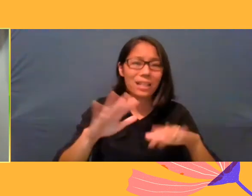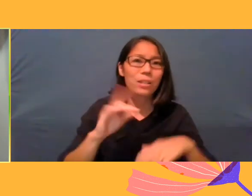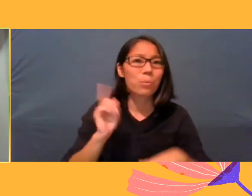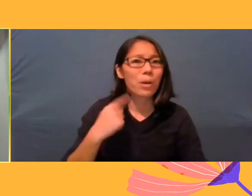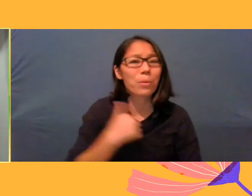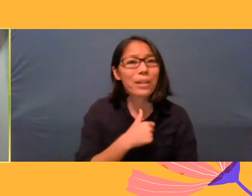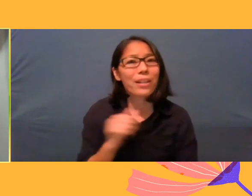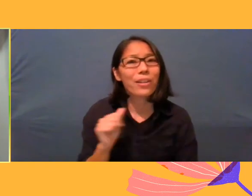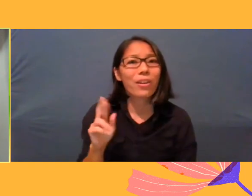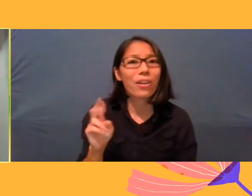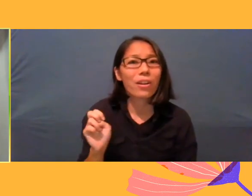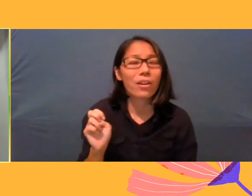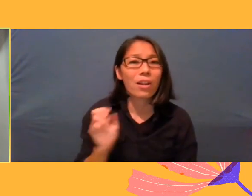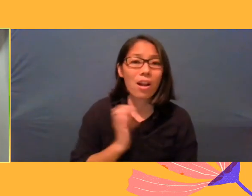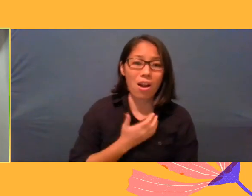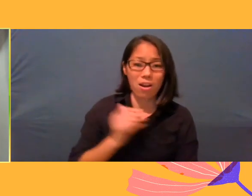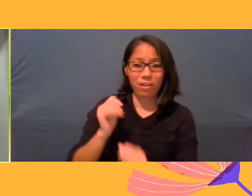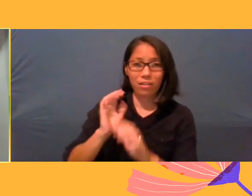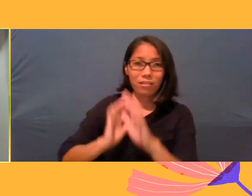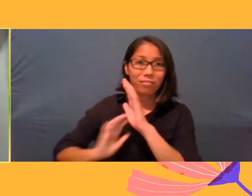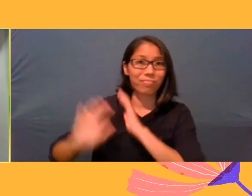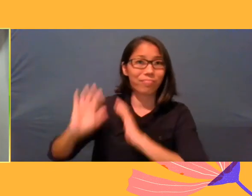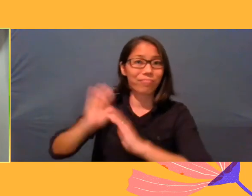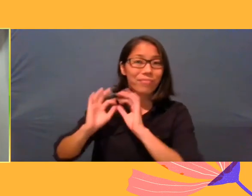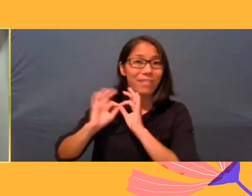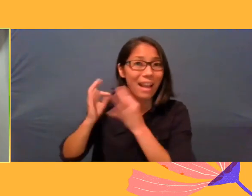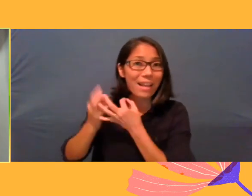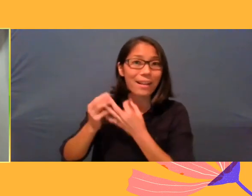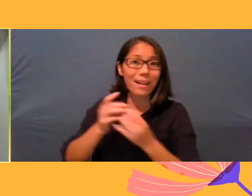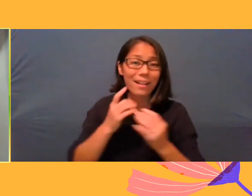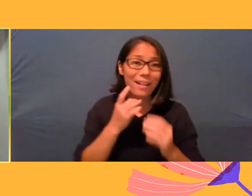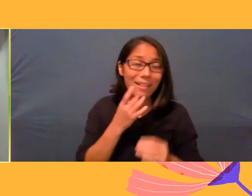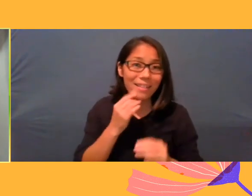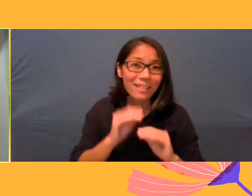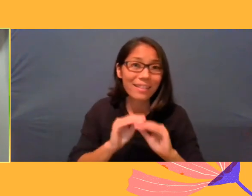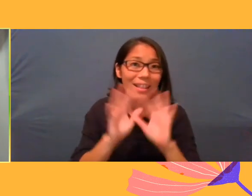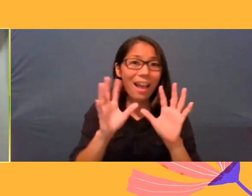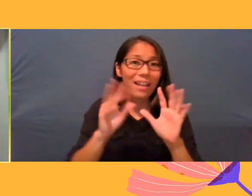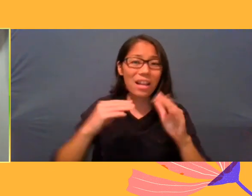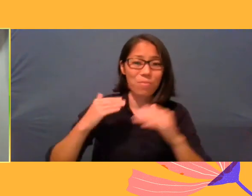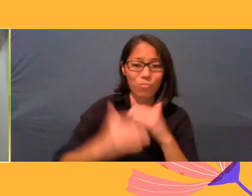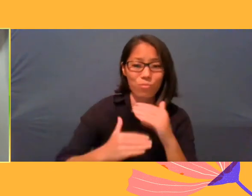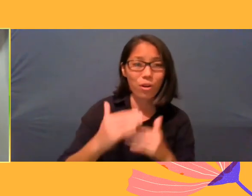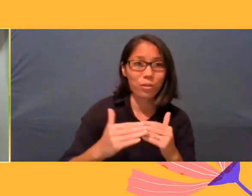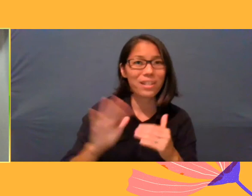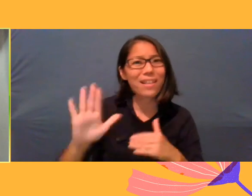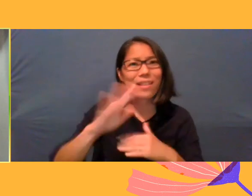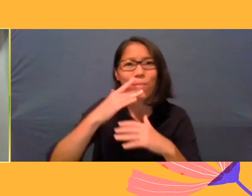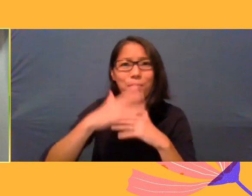our ancestors of light and progress, whose blood and vision we stand in.